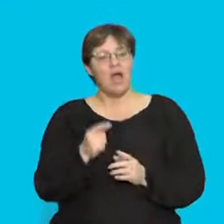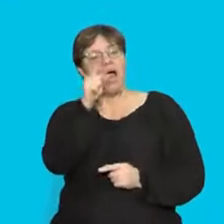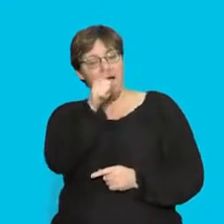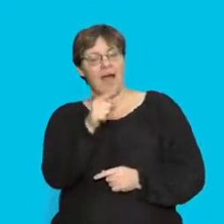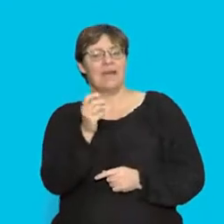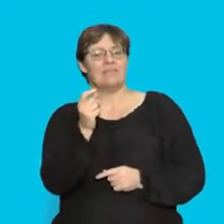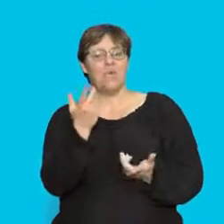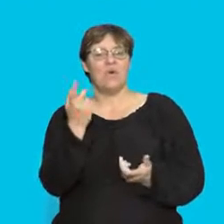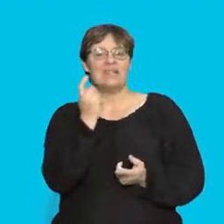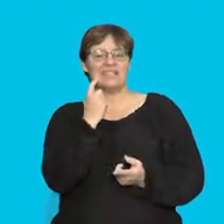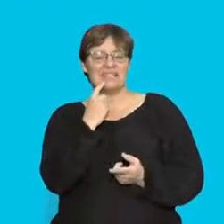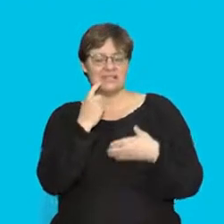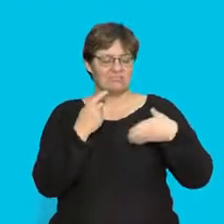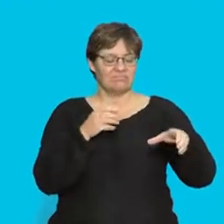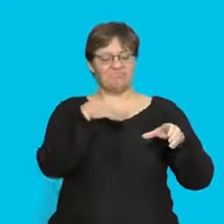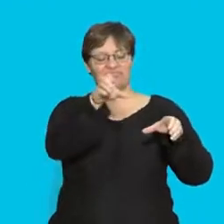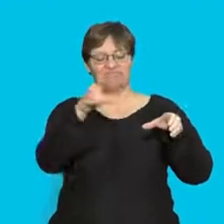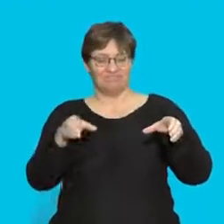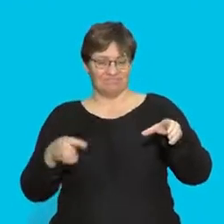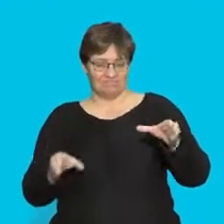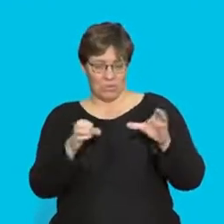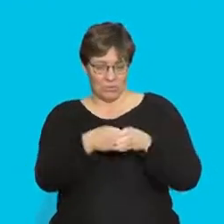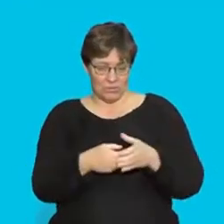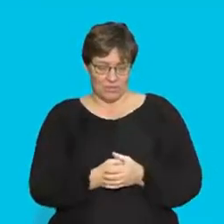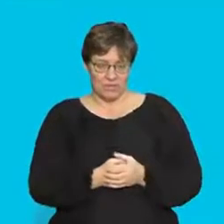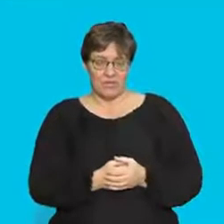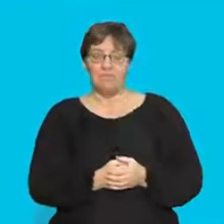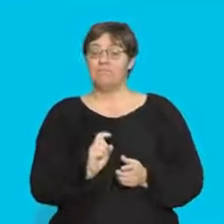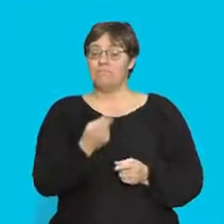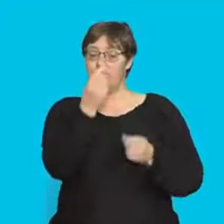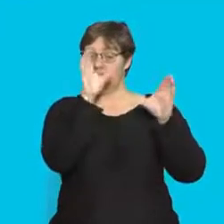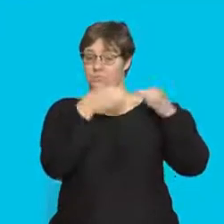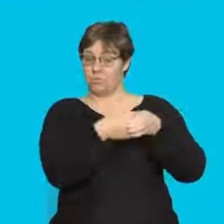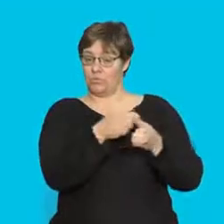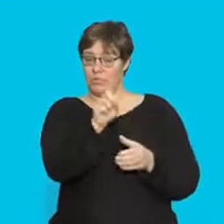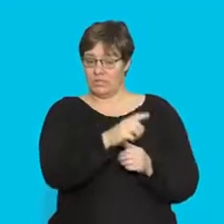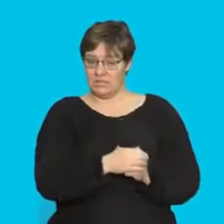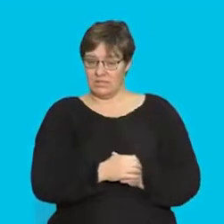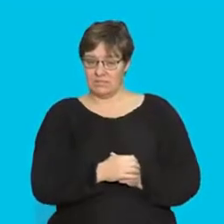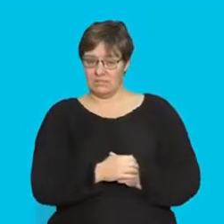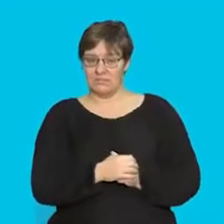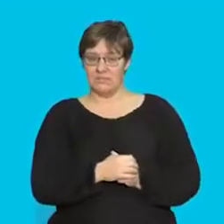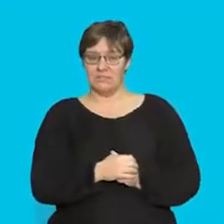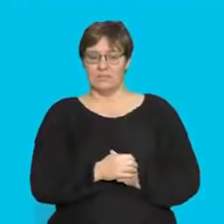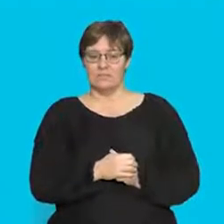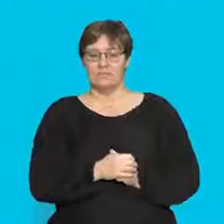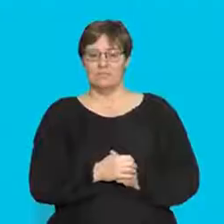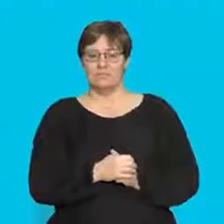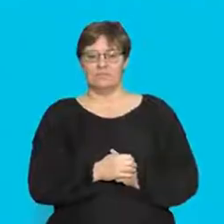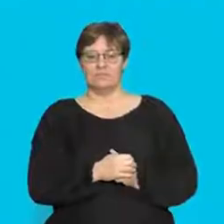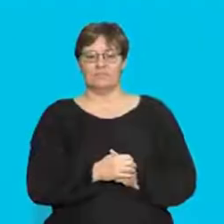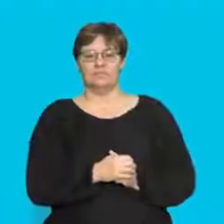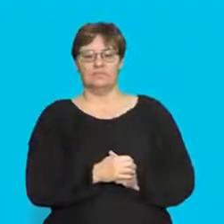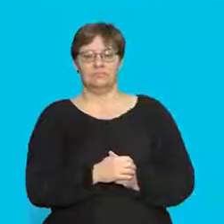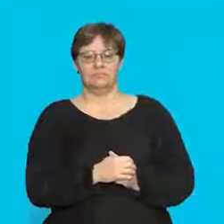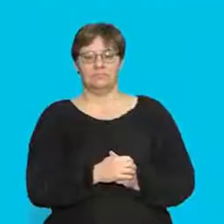of put these in different groups. And we're going to start off with our first group, or first kind of